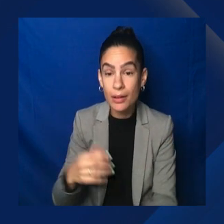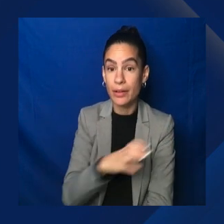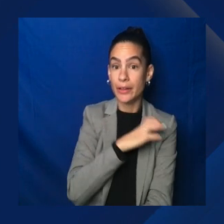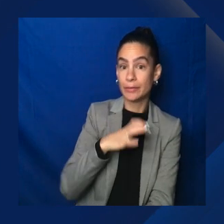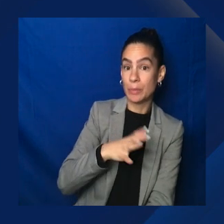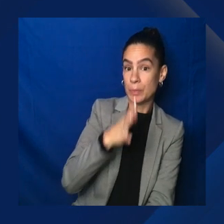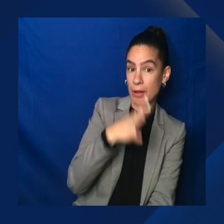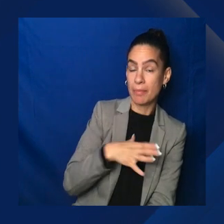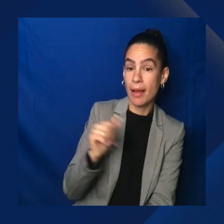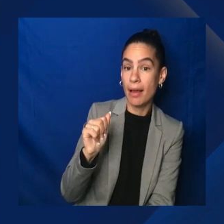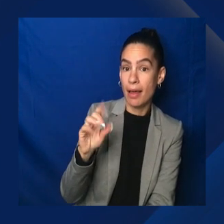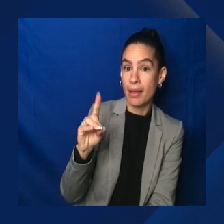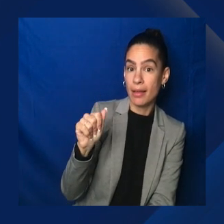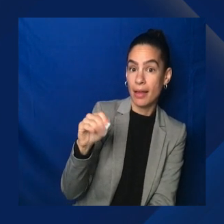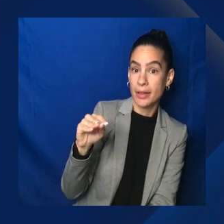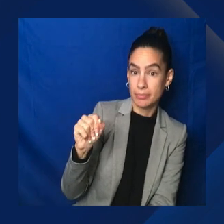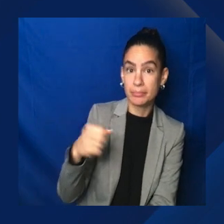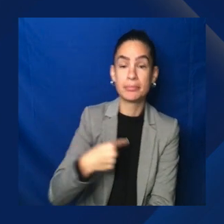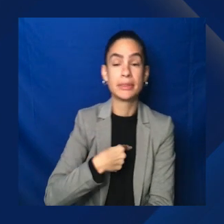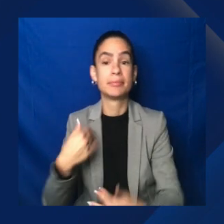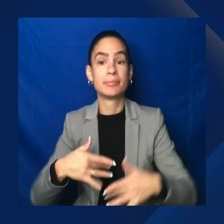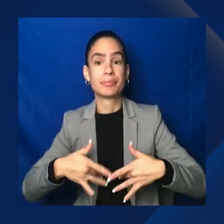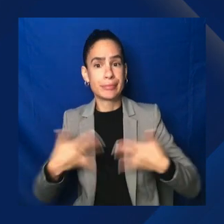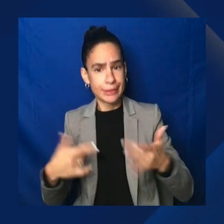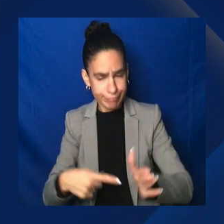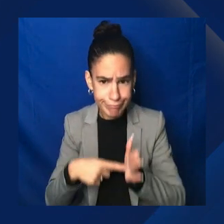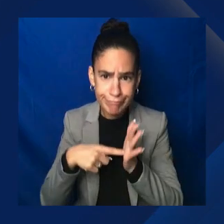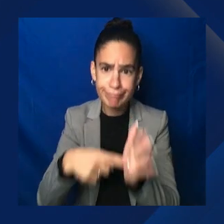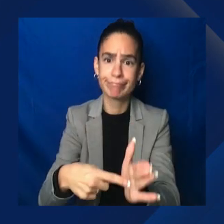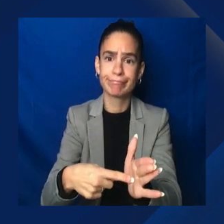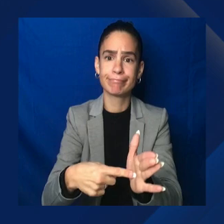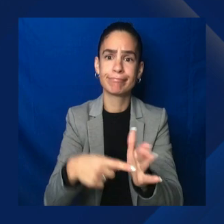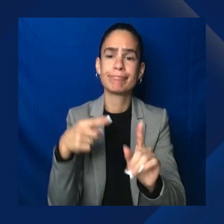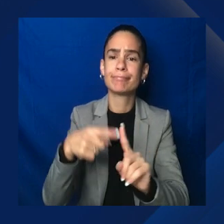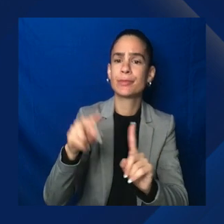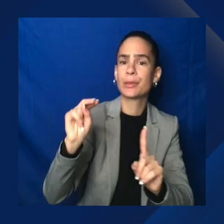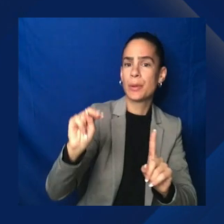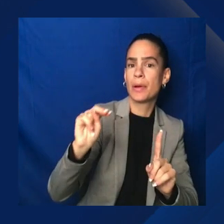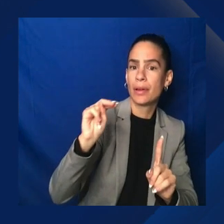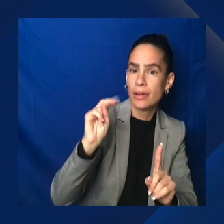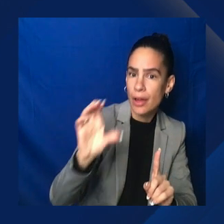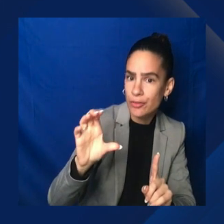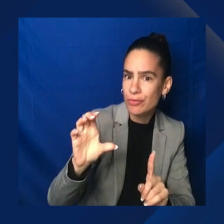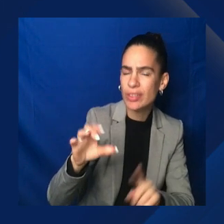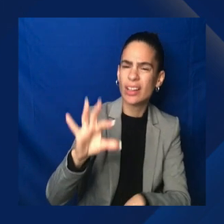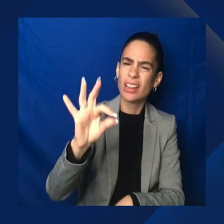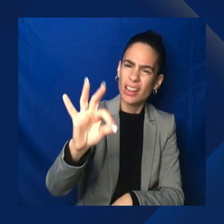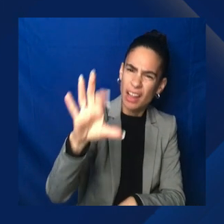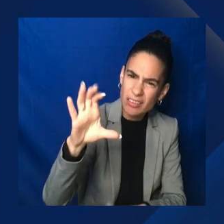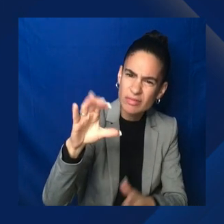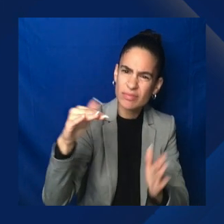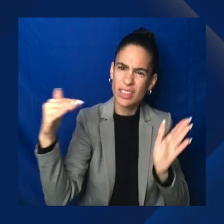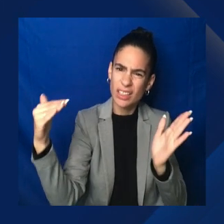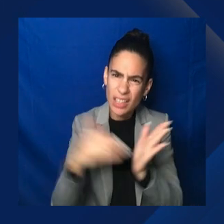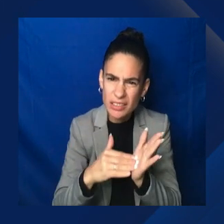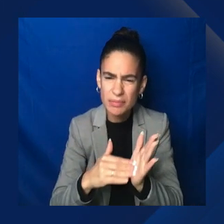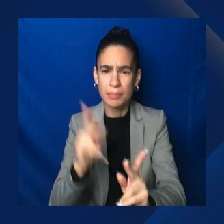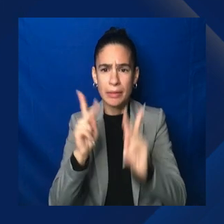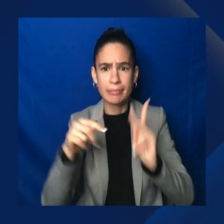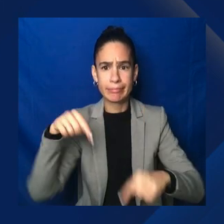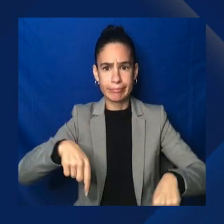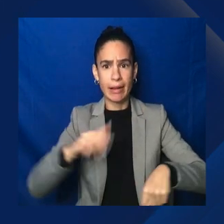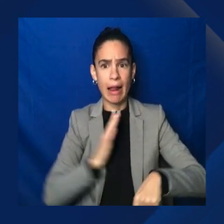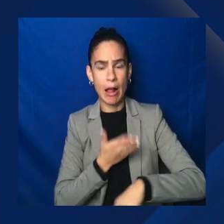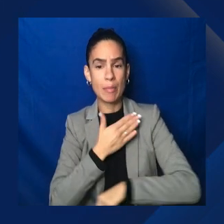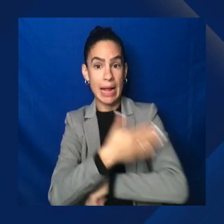District, more than 900,000 residents in Charlotte and Mecklenburg County, as co-chair and co-founder of the